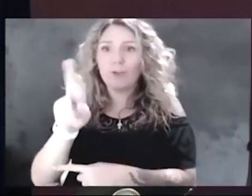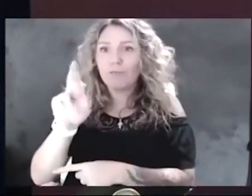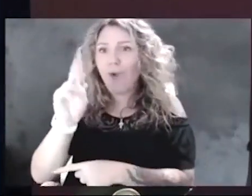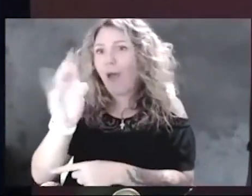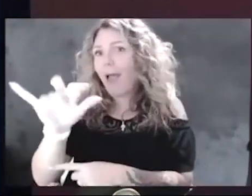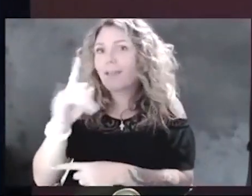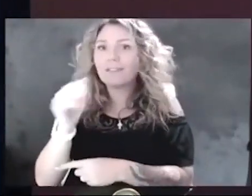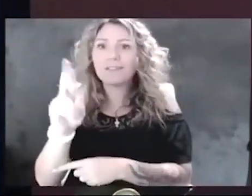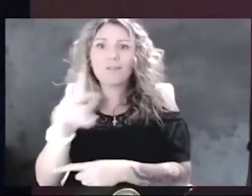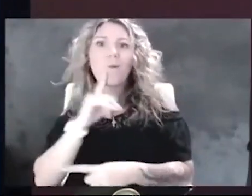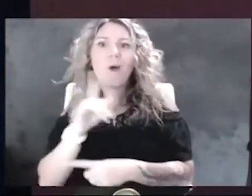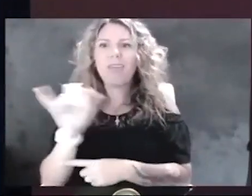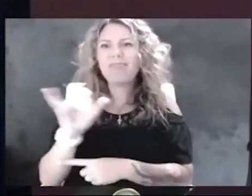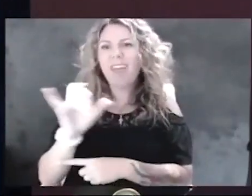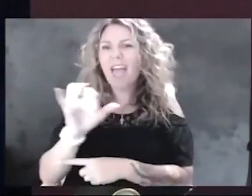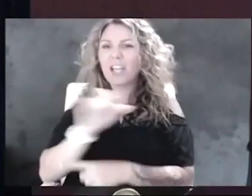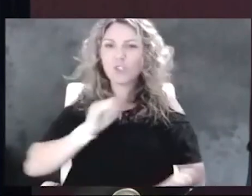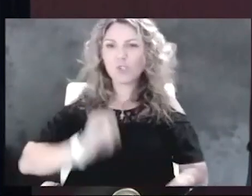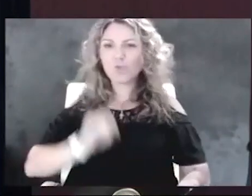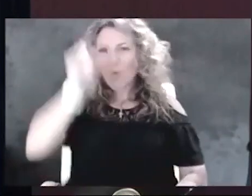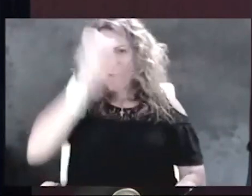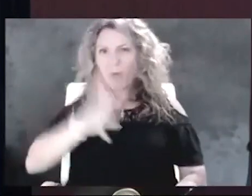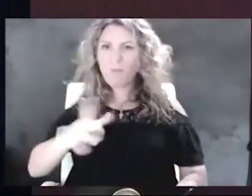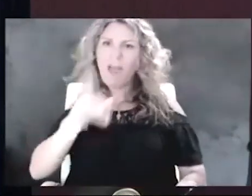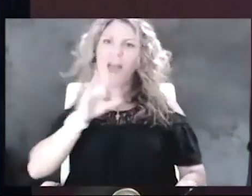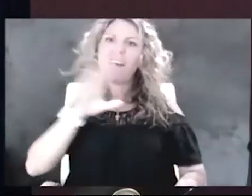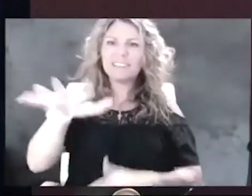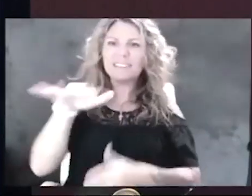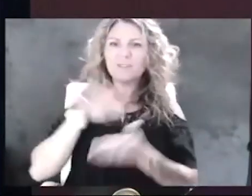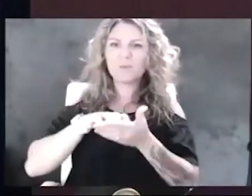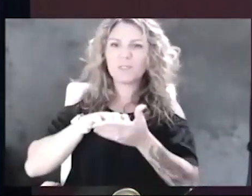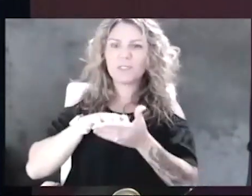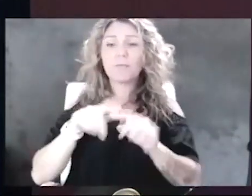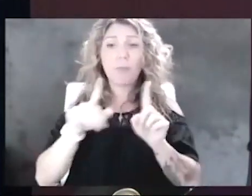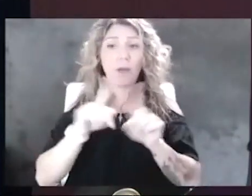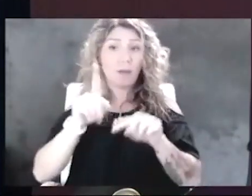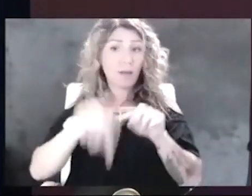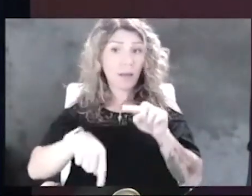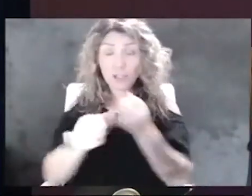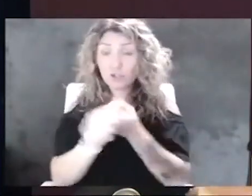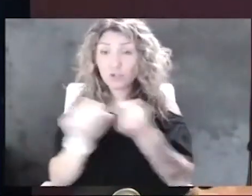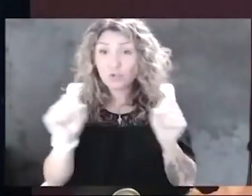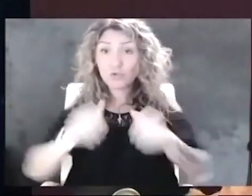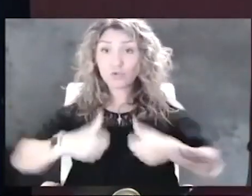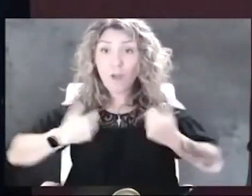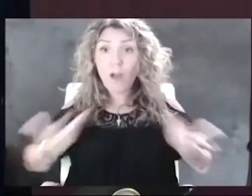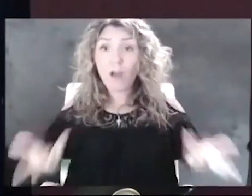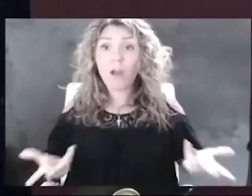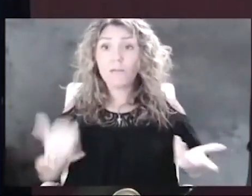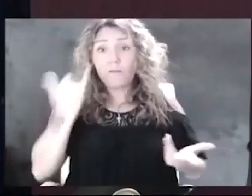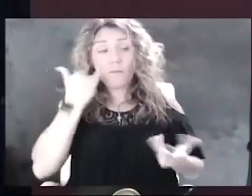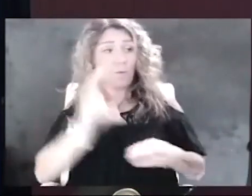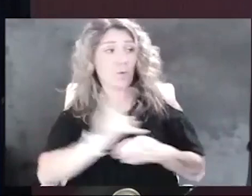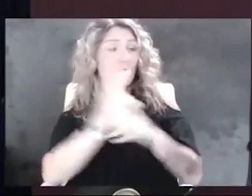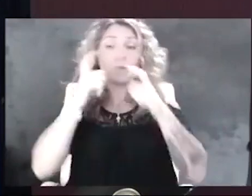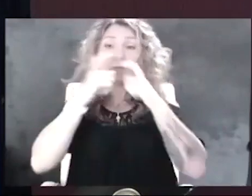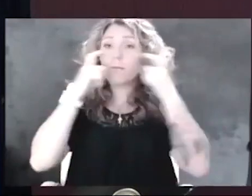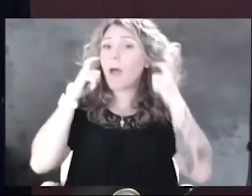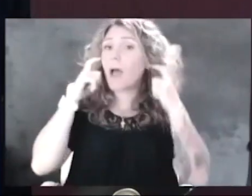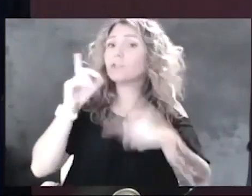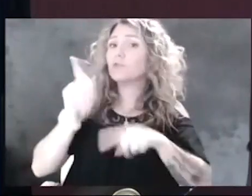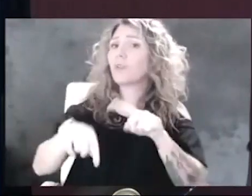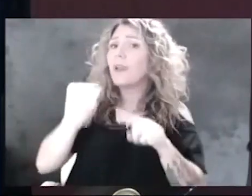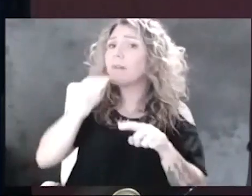But what it really can't survive is somebody wearing a mask. If you wear a mask, you won't spread it because it's not a superhero or a